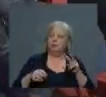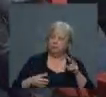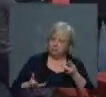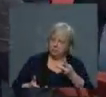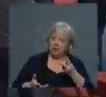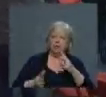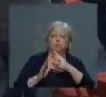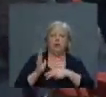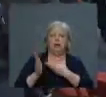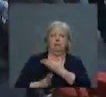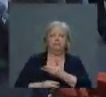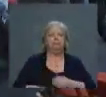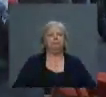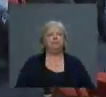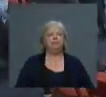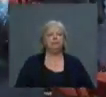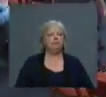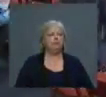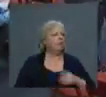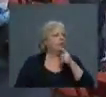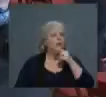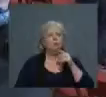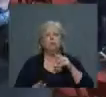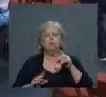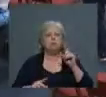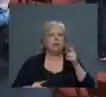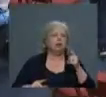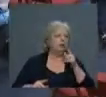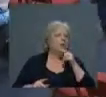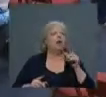please. Who seconded? Second.